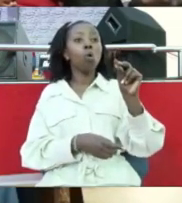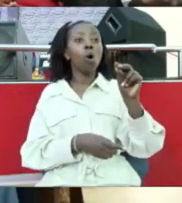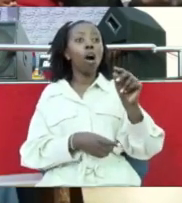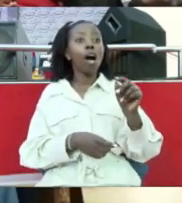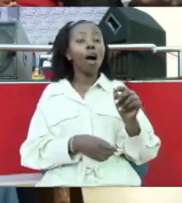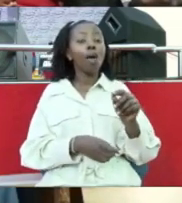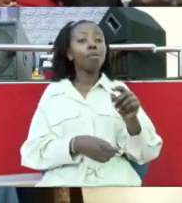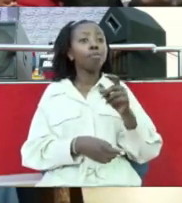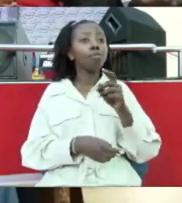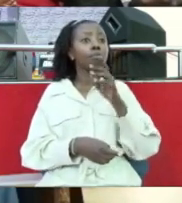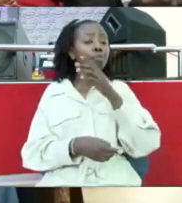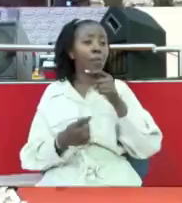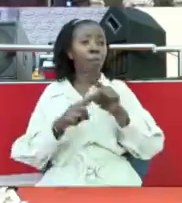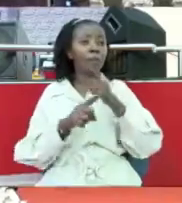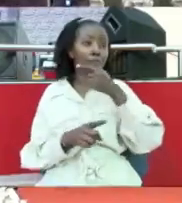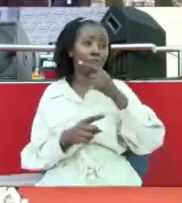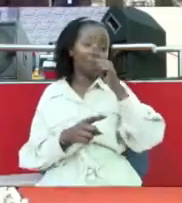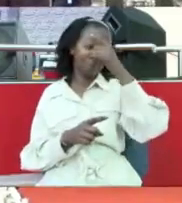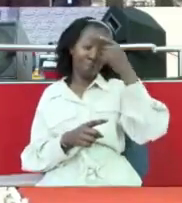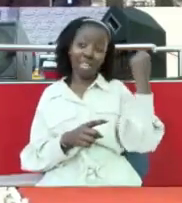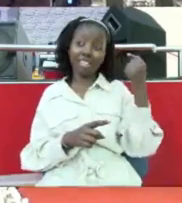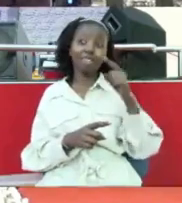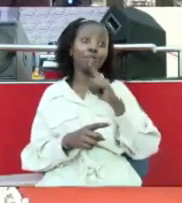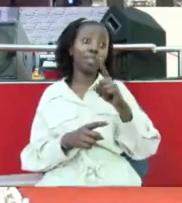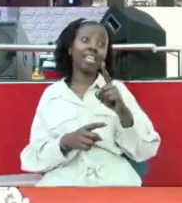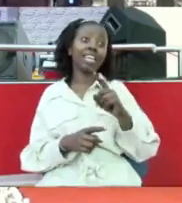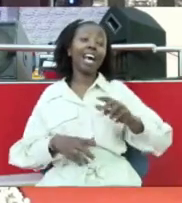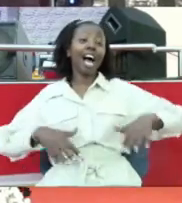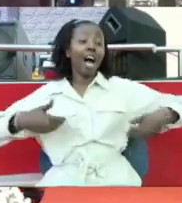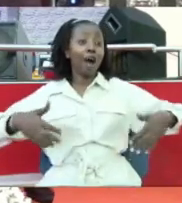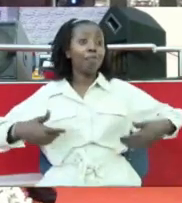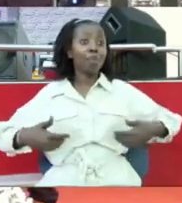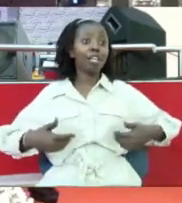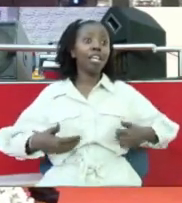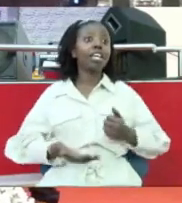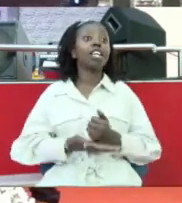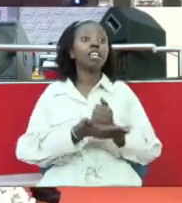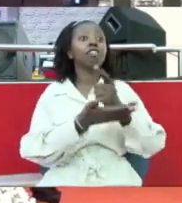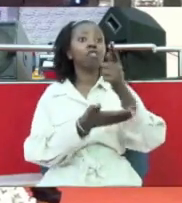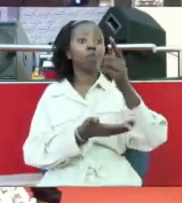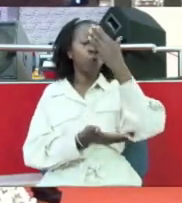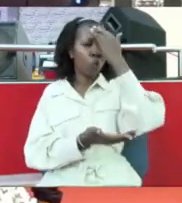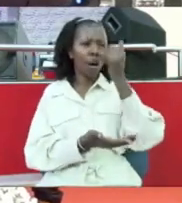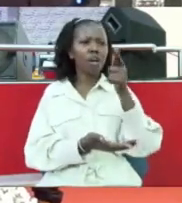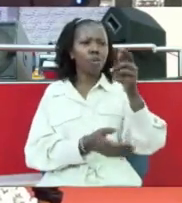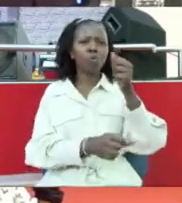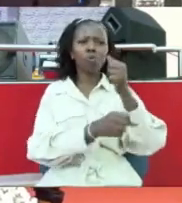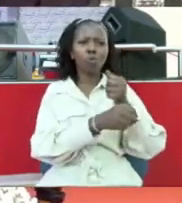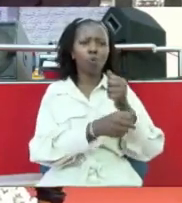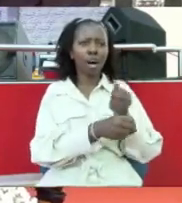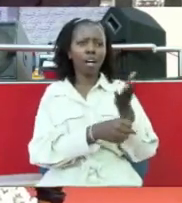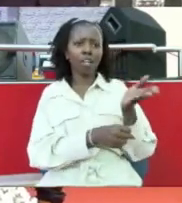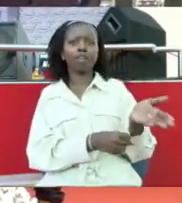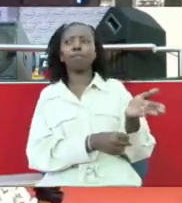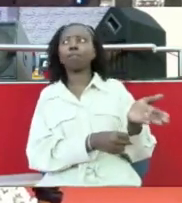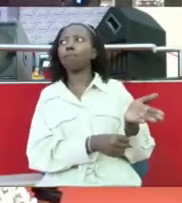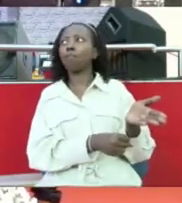have employed you. Because of what you do for them. Okay. I can